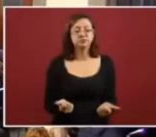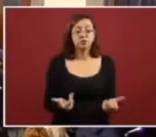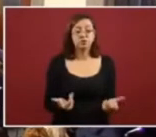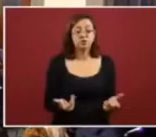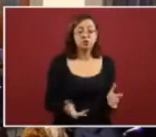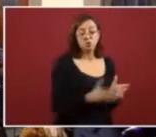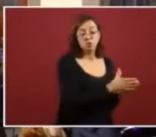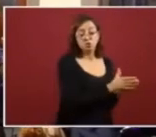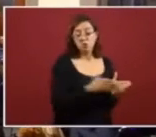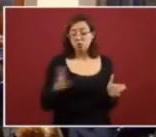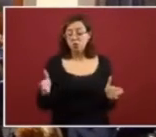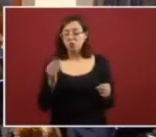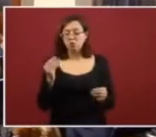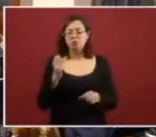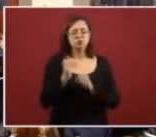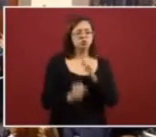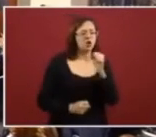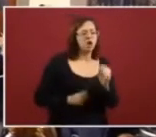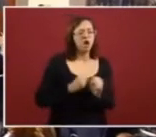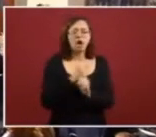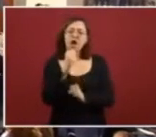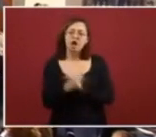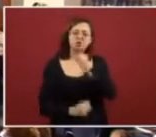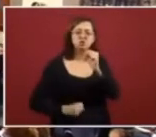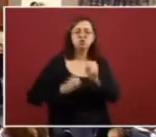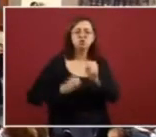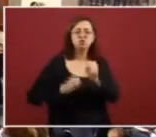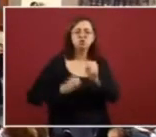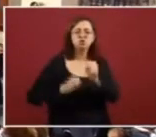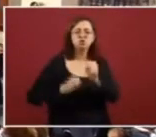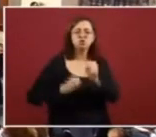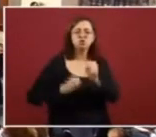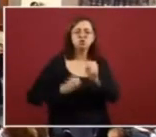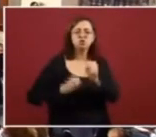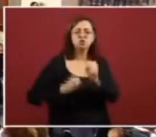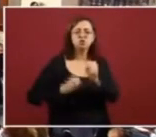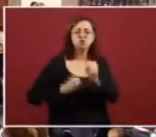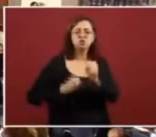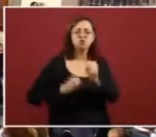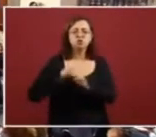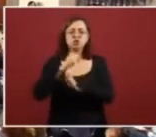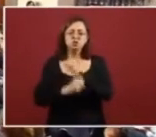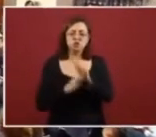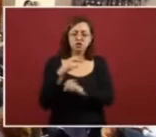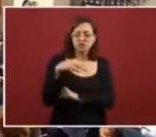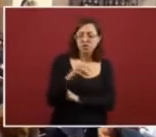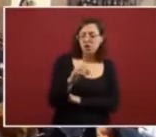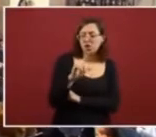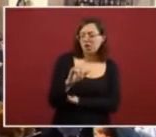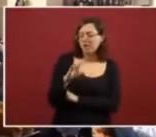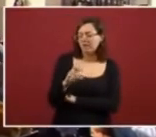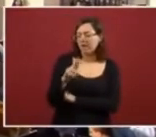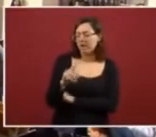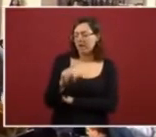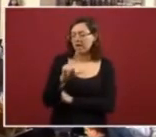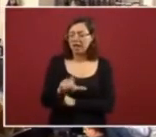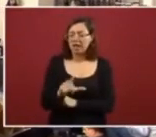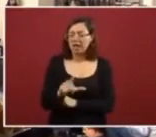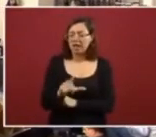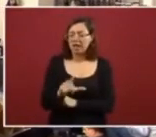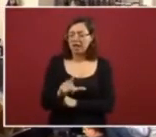time. El periodo neoliberal. The neoliberal period. El periodo de